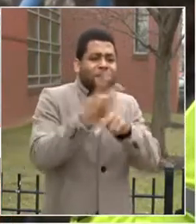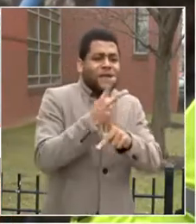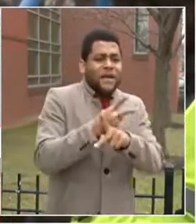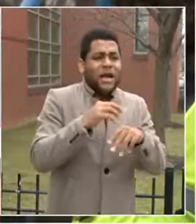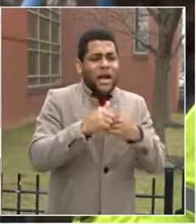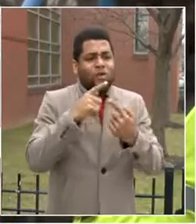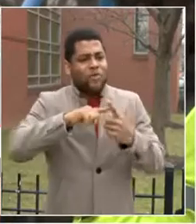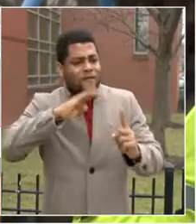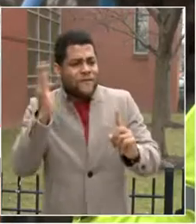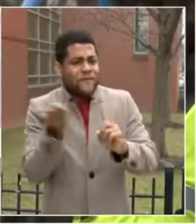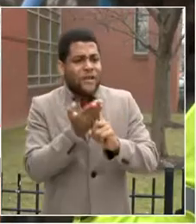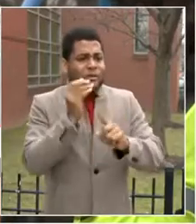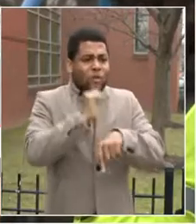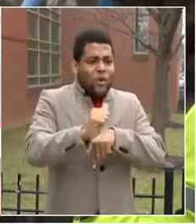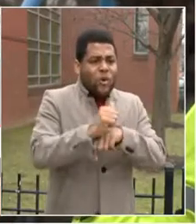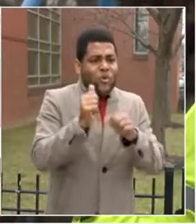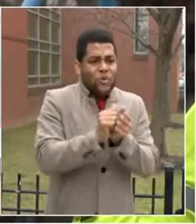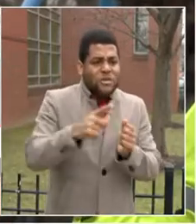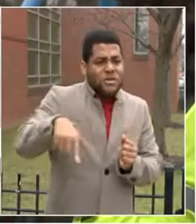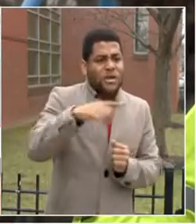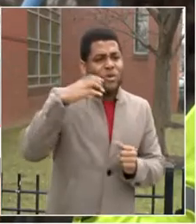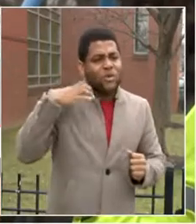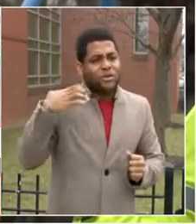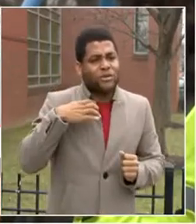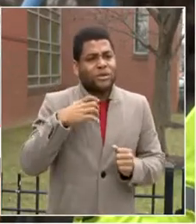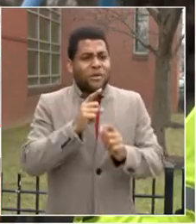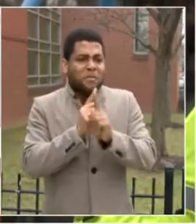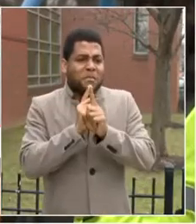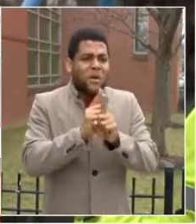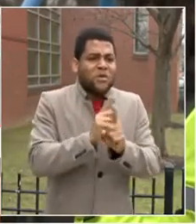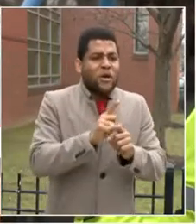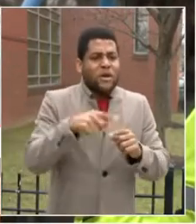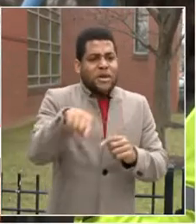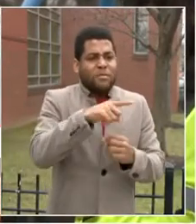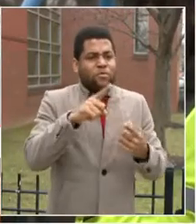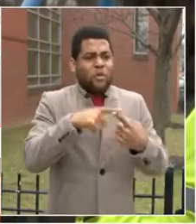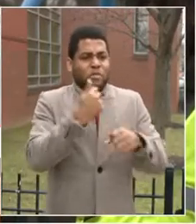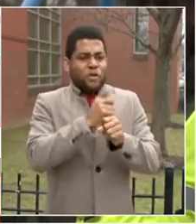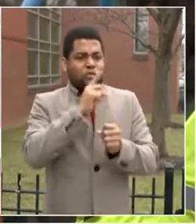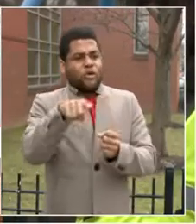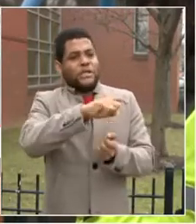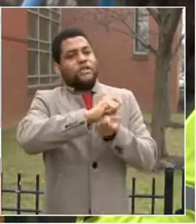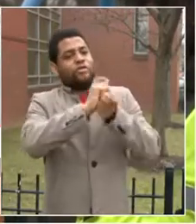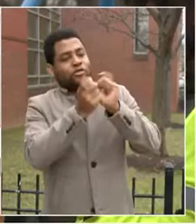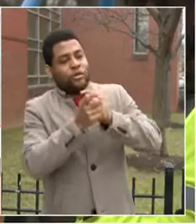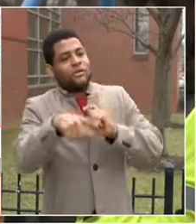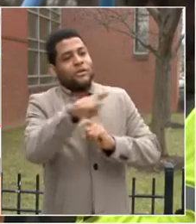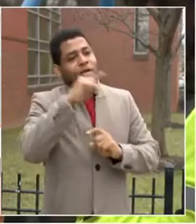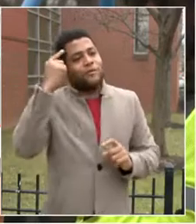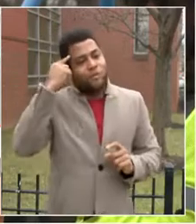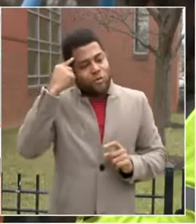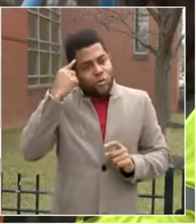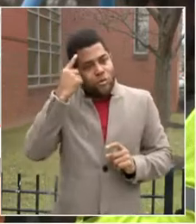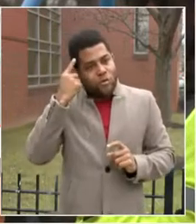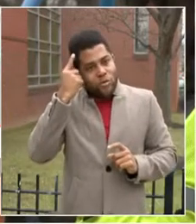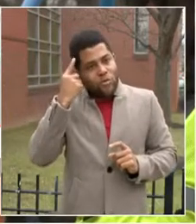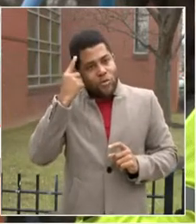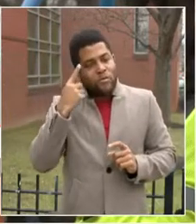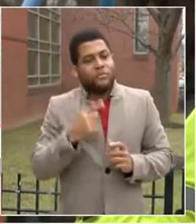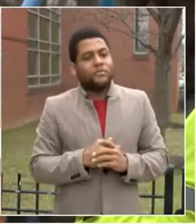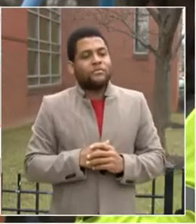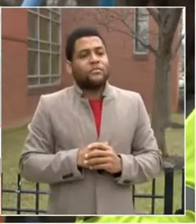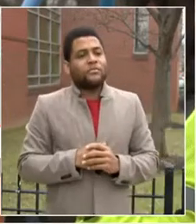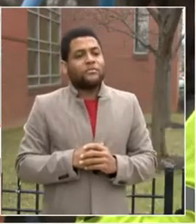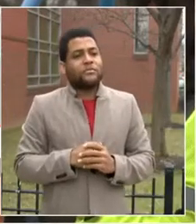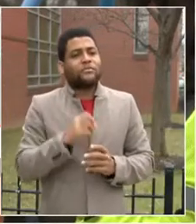continue to work and coach and mentor them into having transformational thinking. And so that's part of what the life coaches do. In addition